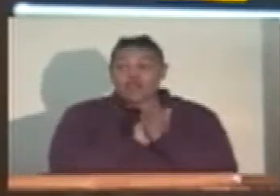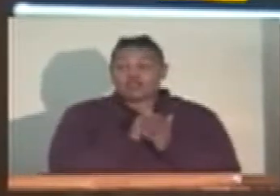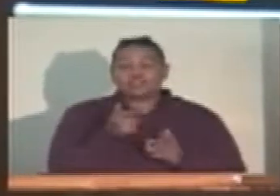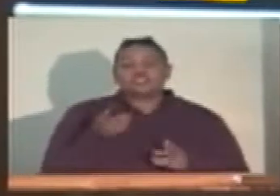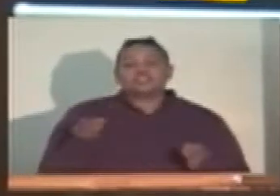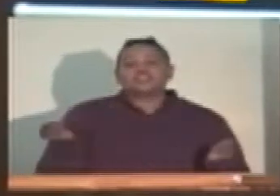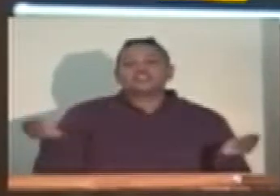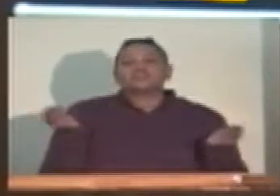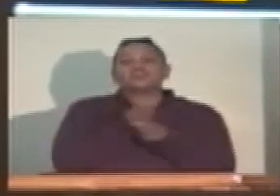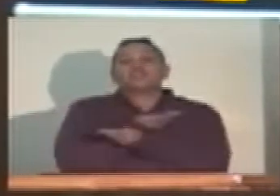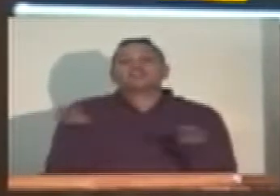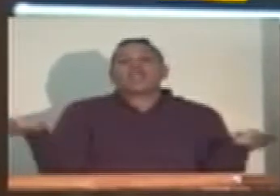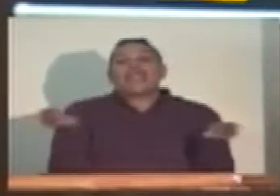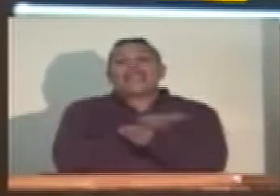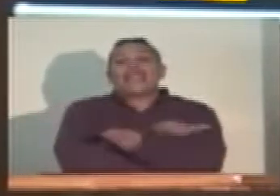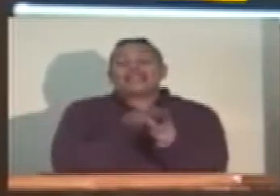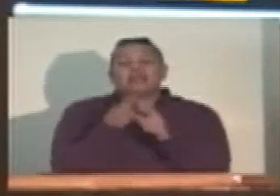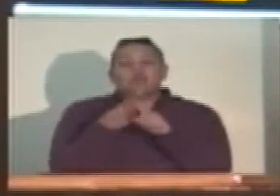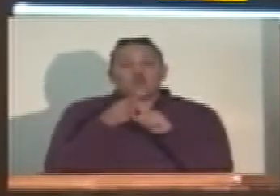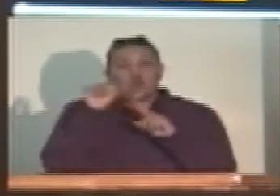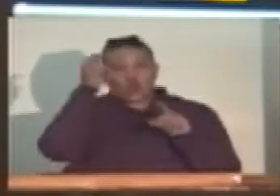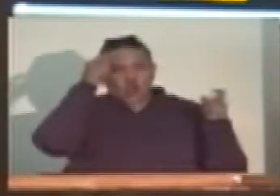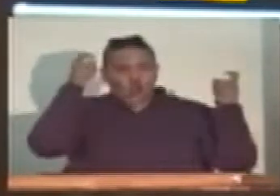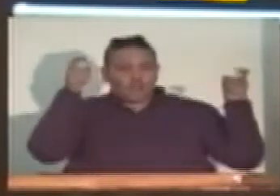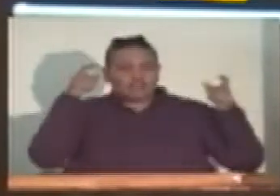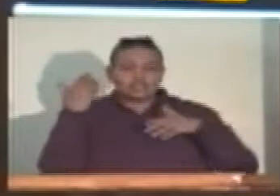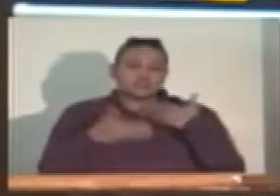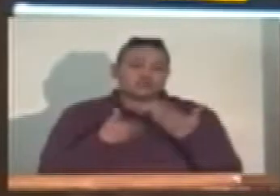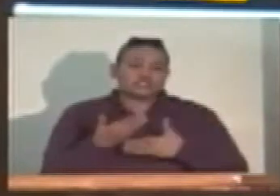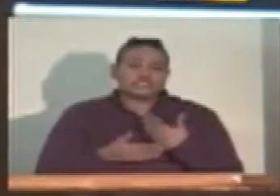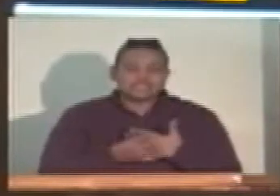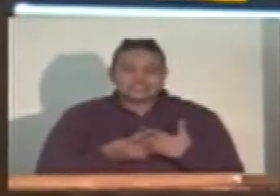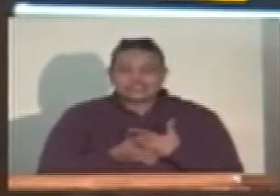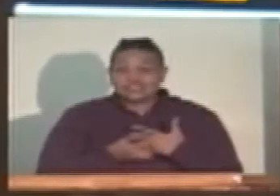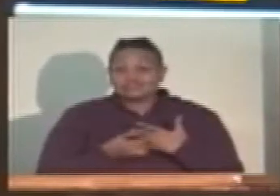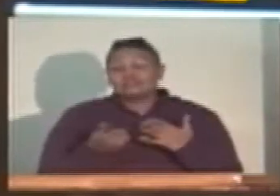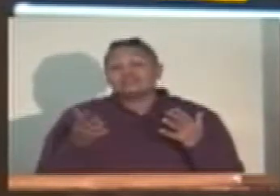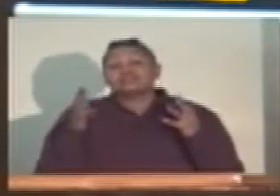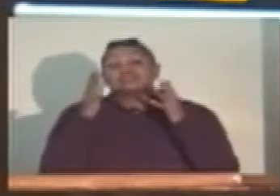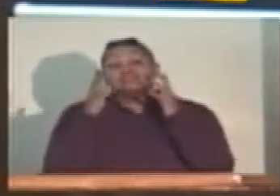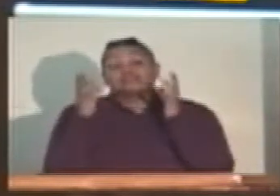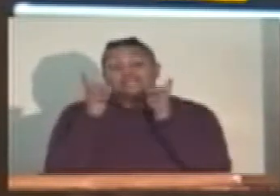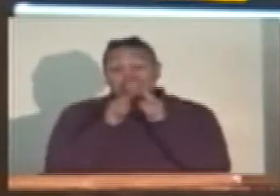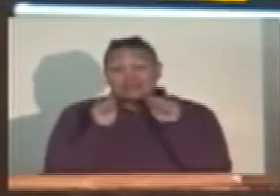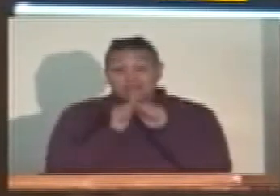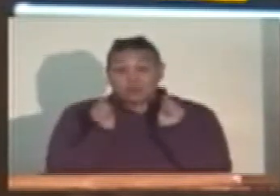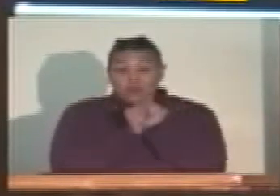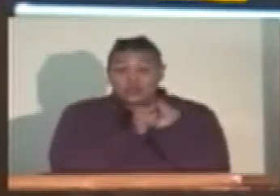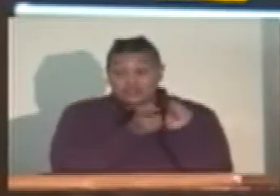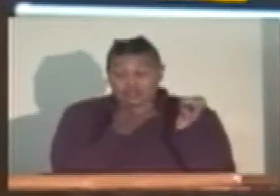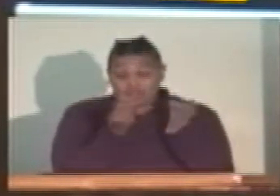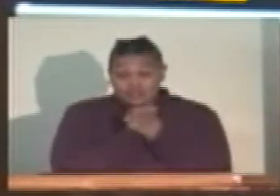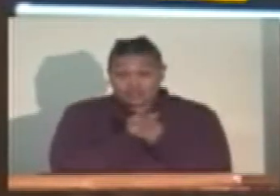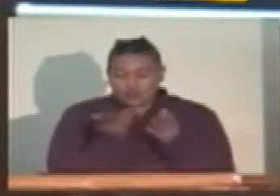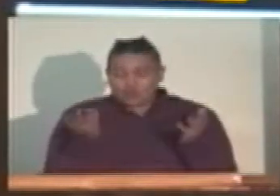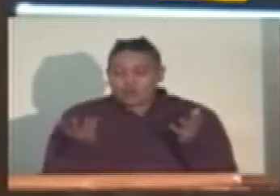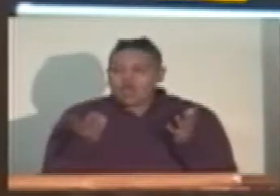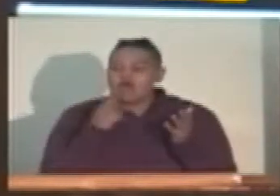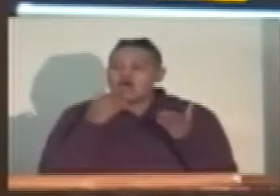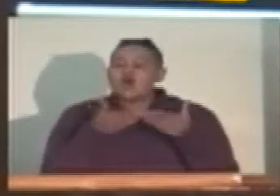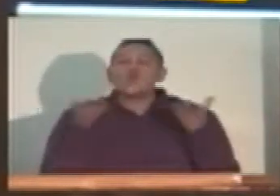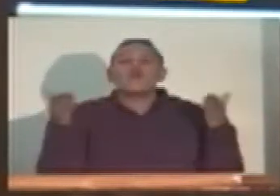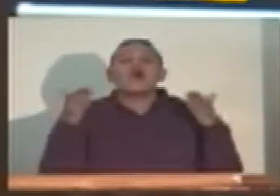trading engine, and governance processes. Coupled with this, the